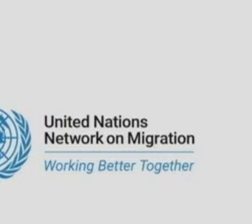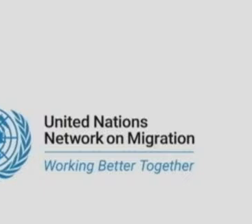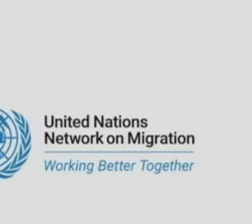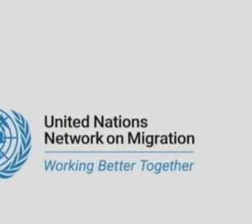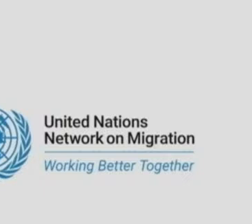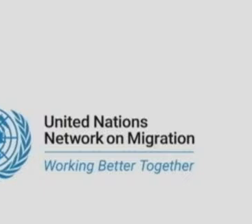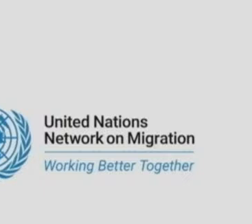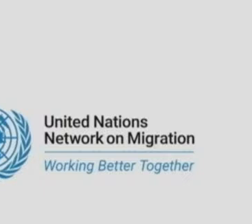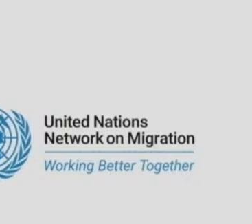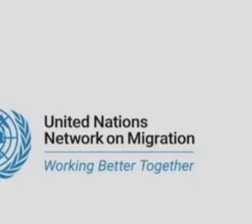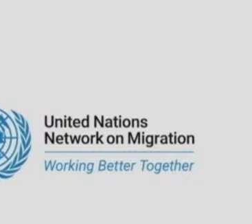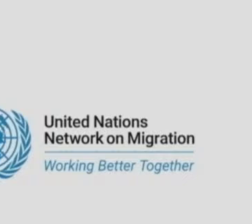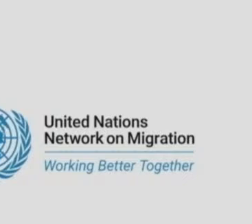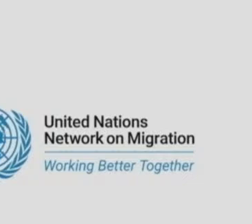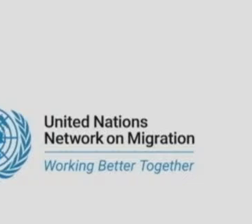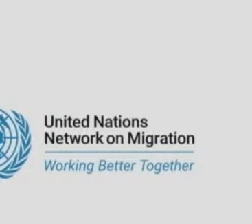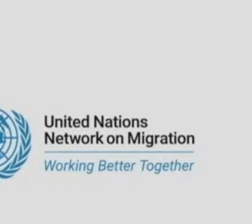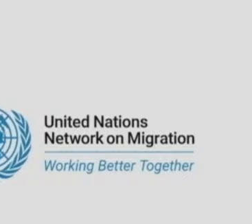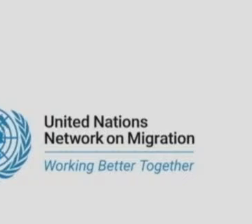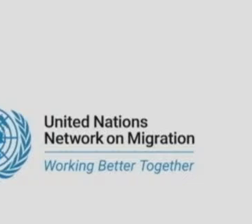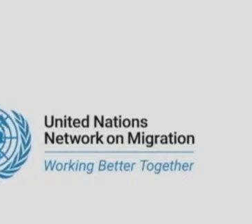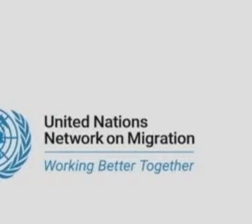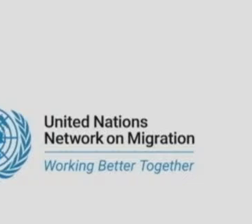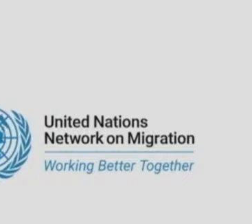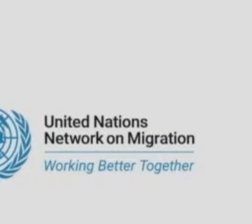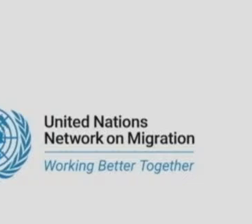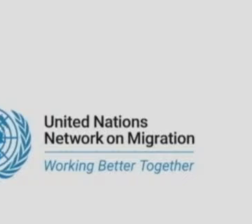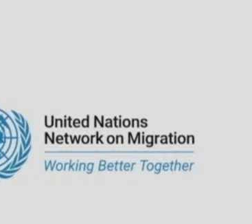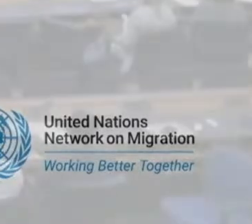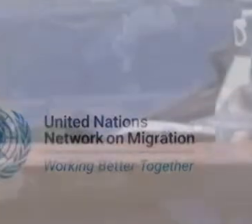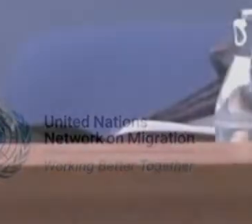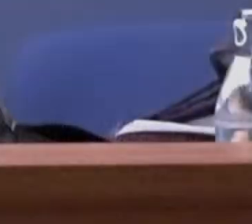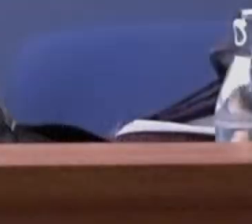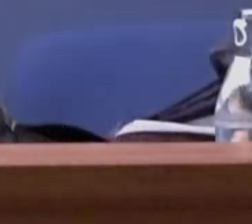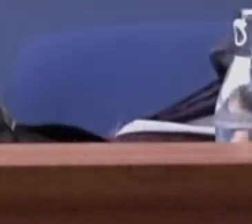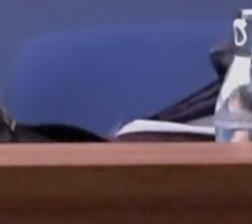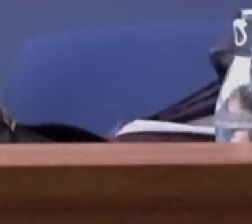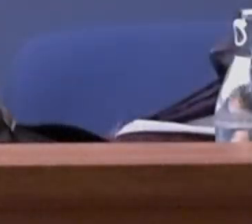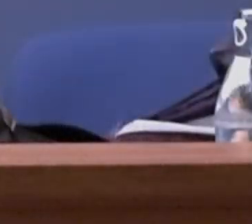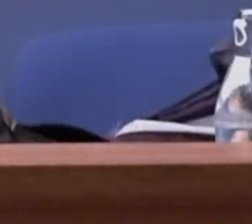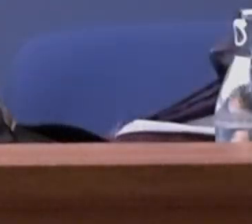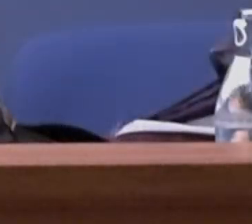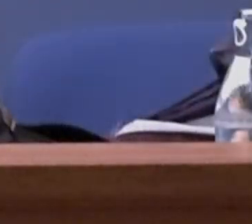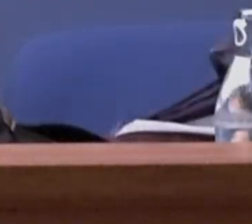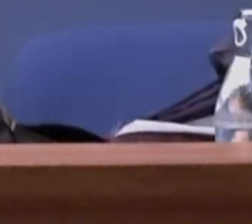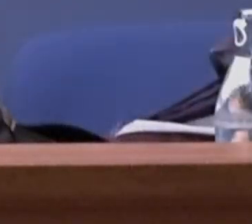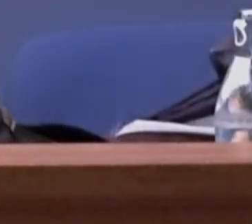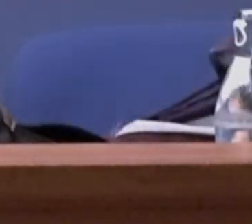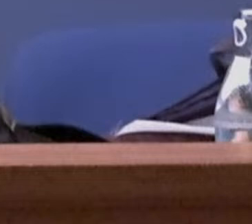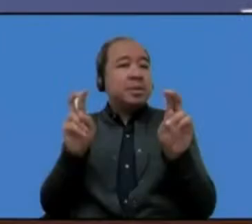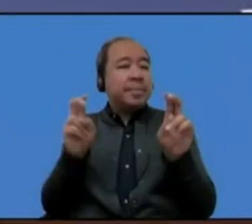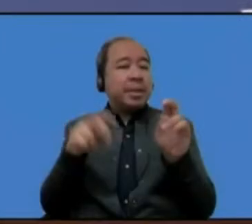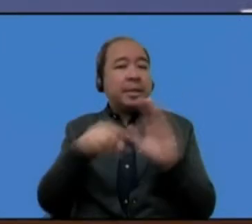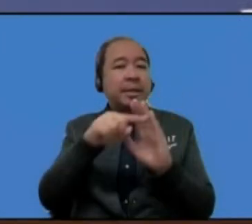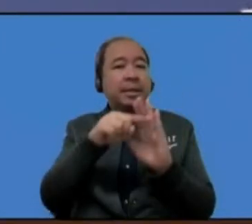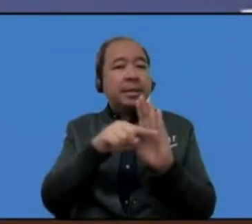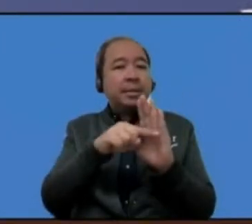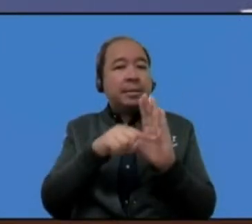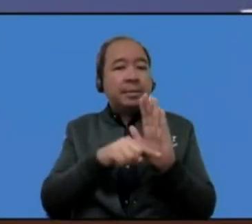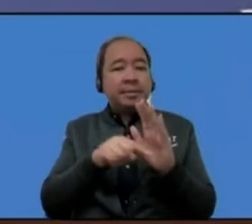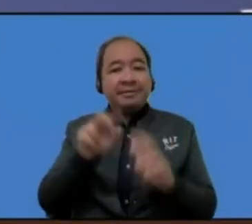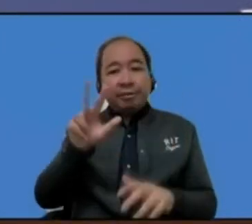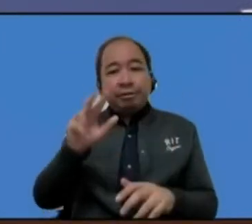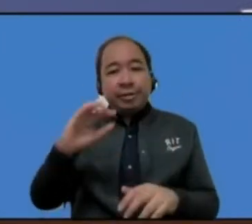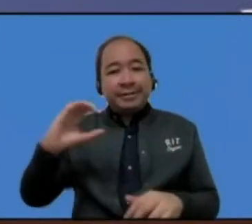I thank you, the moderator and the panelists, for introducing the topic of agenda item 3C. I